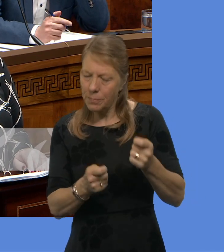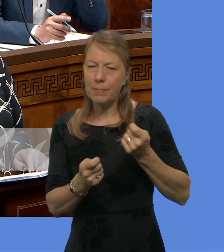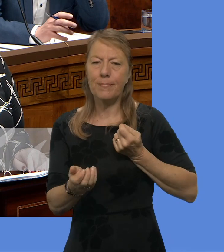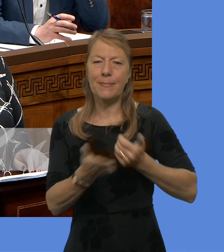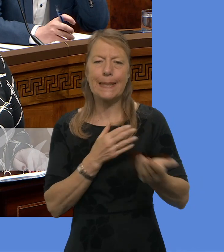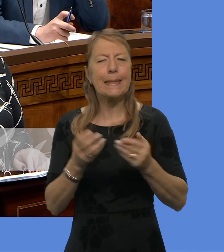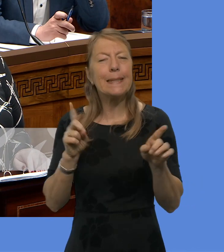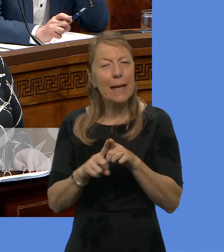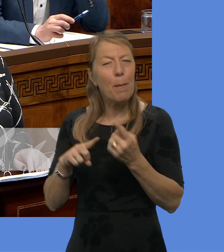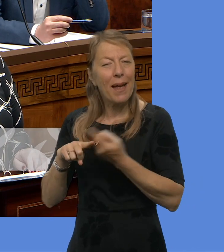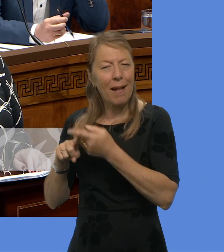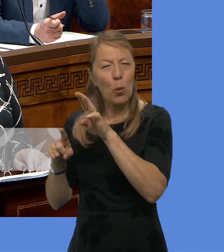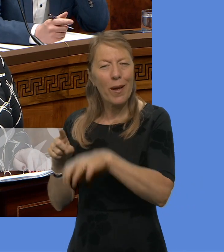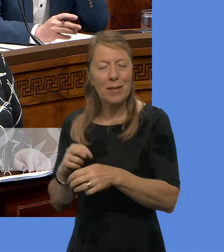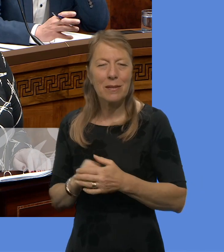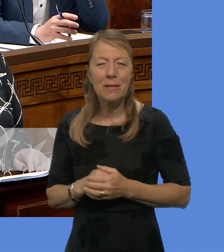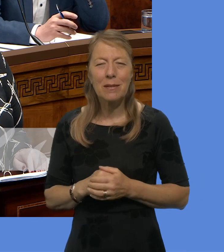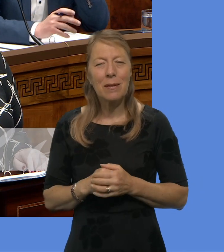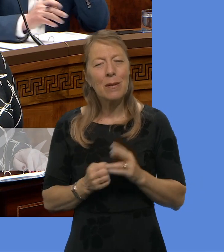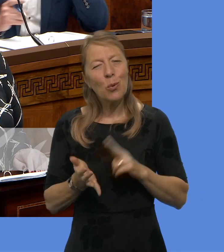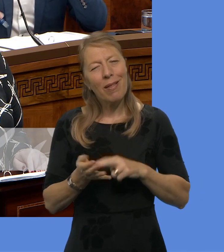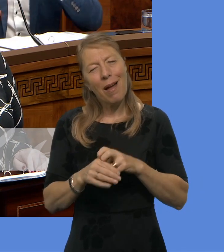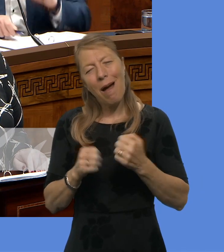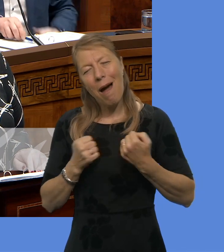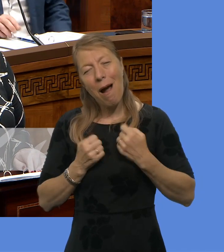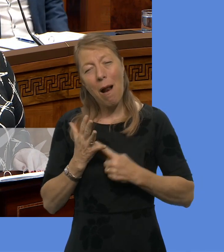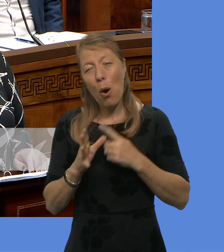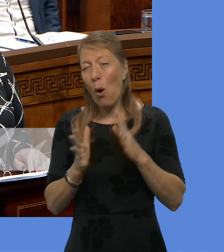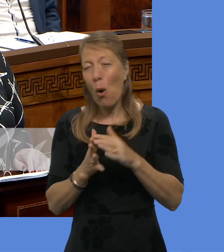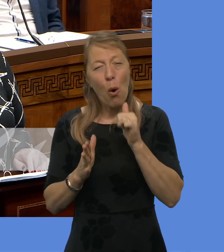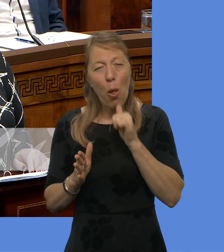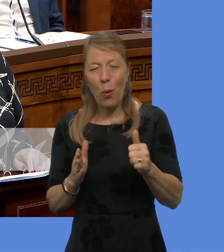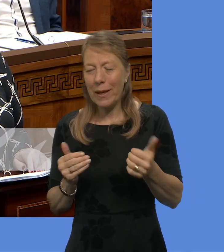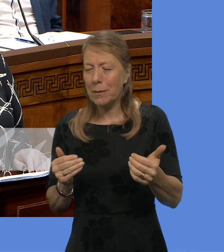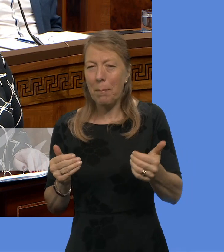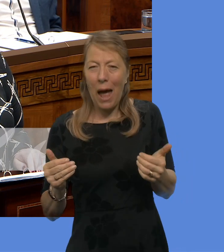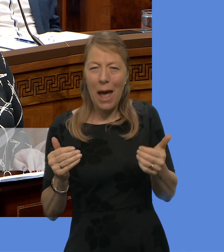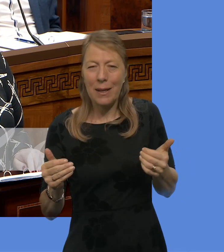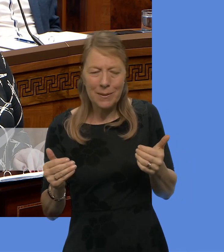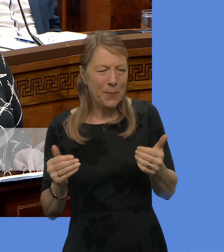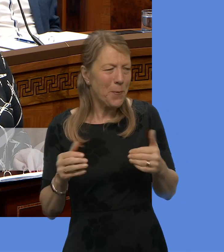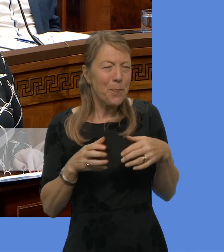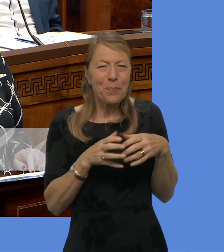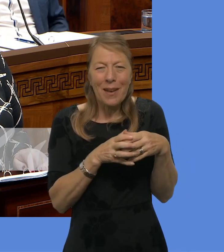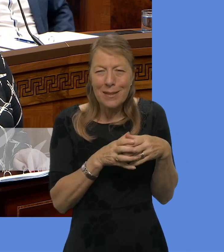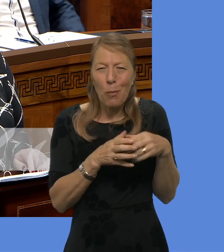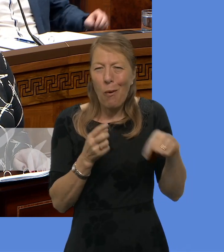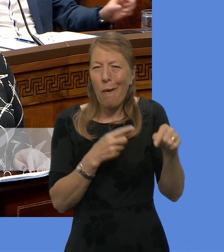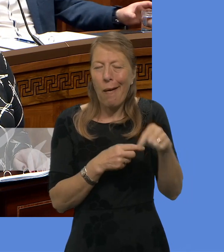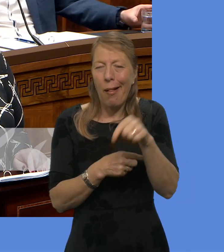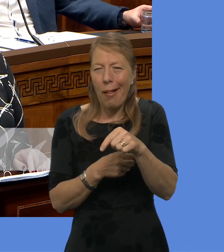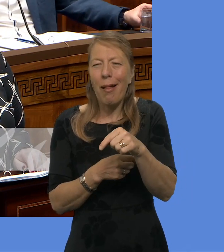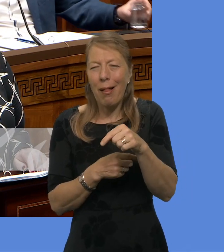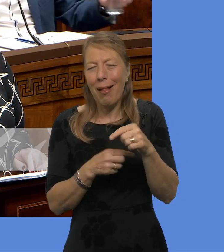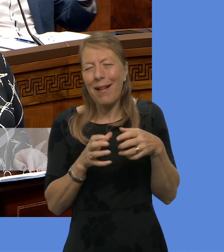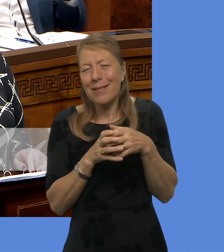Northern Ireland situation, the length of time that legislation here traditionally takes, and also the small numbers of people affected within Northern